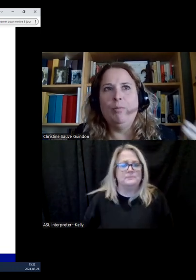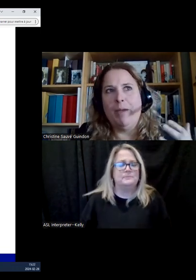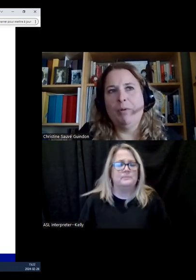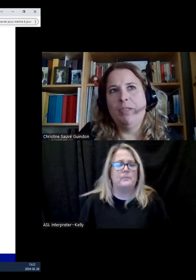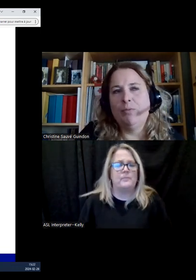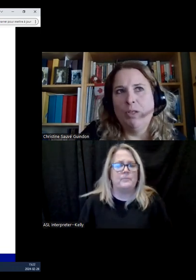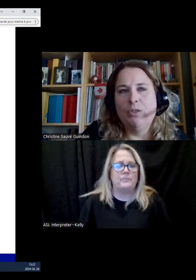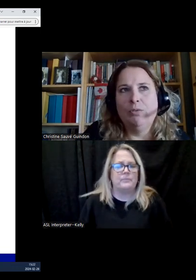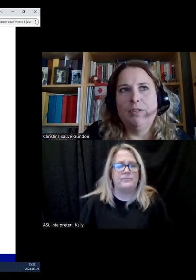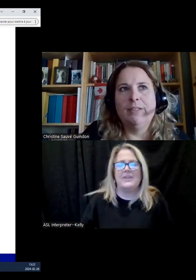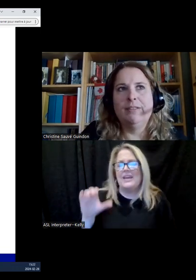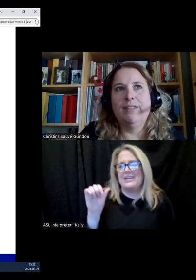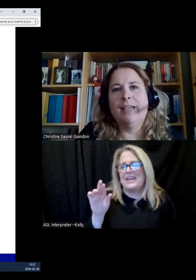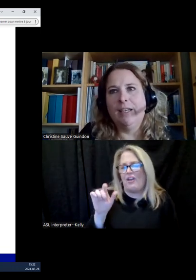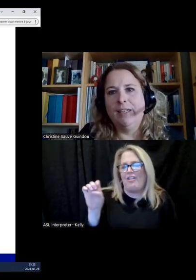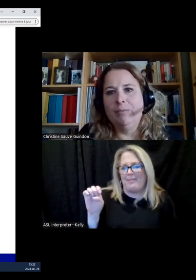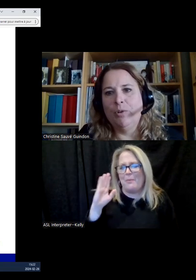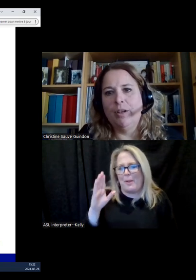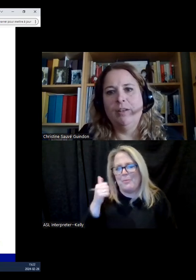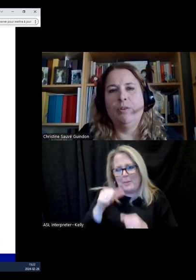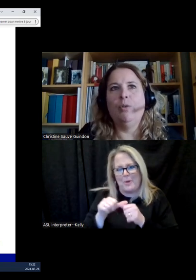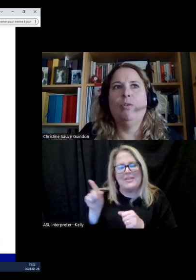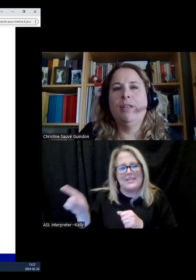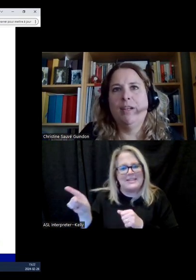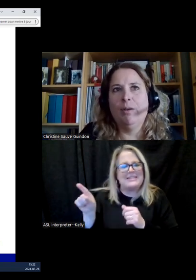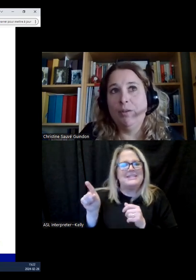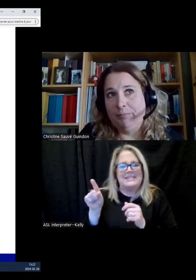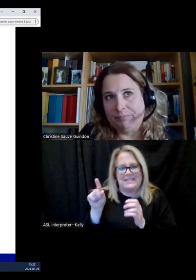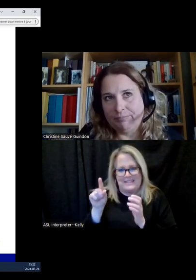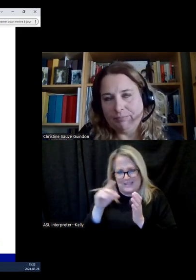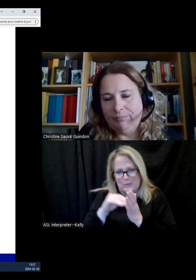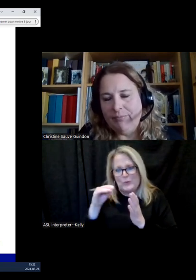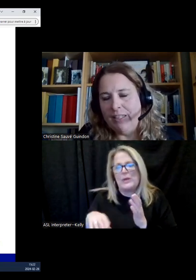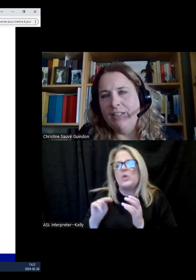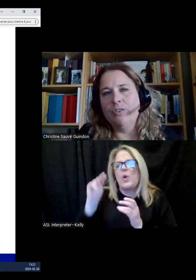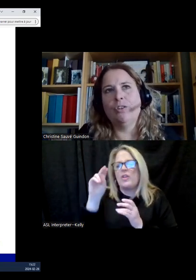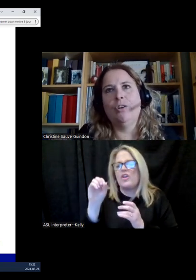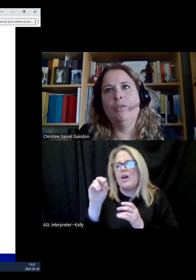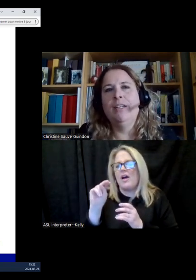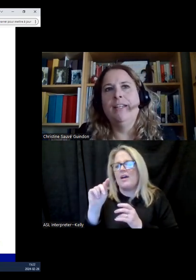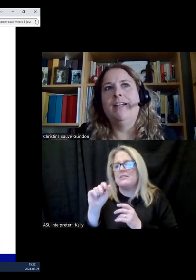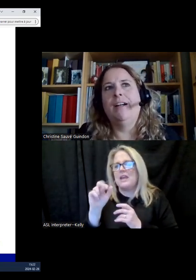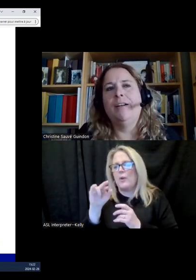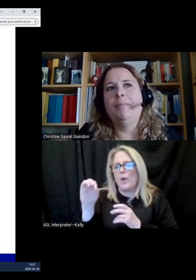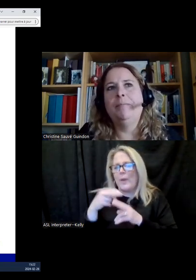Carol will remember this one student, Zachary, we're in Northern Ontario years ago.